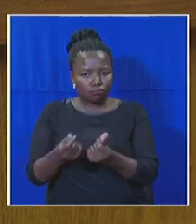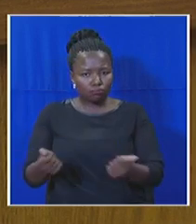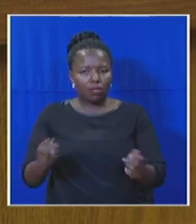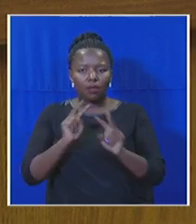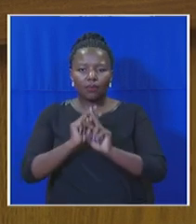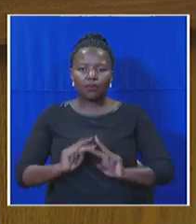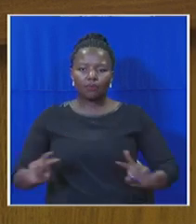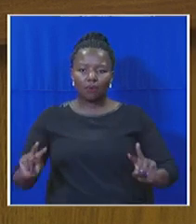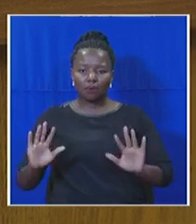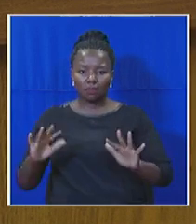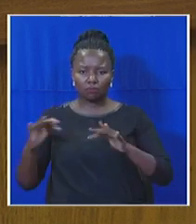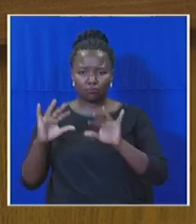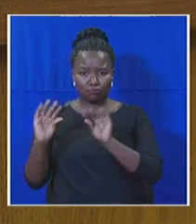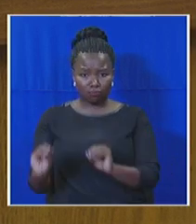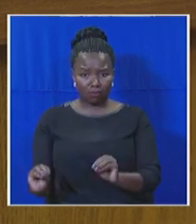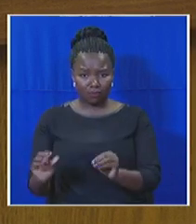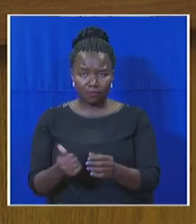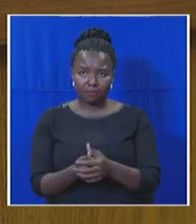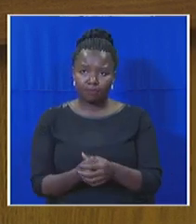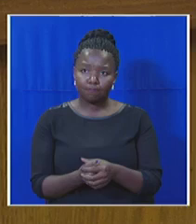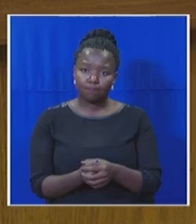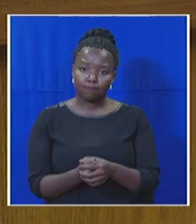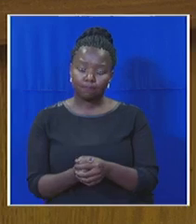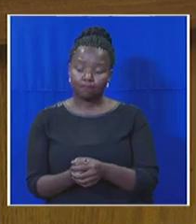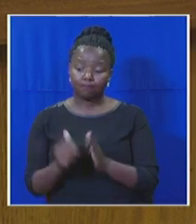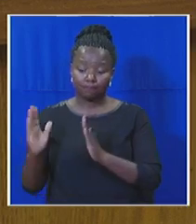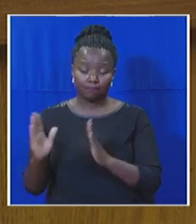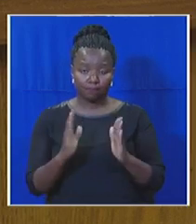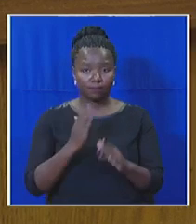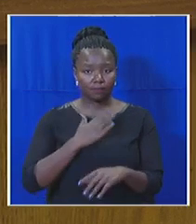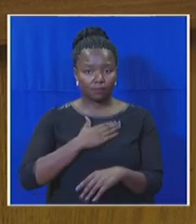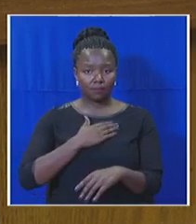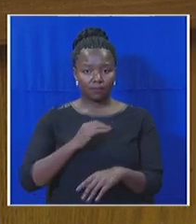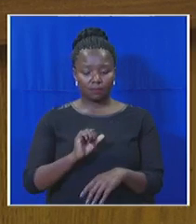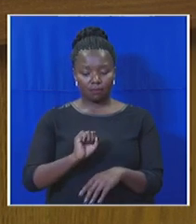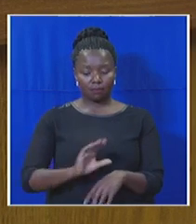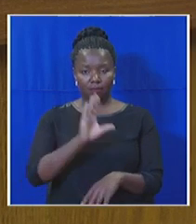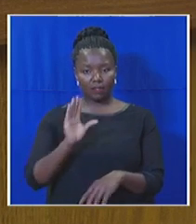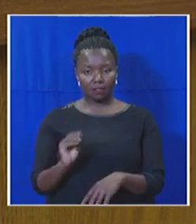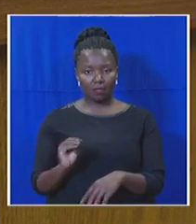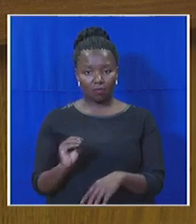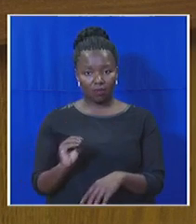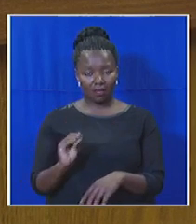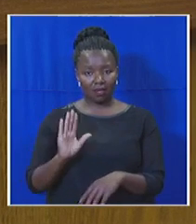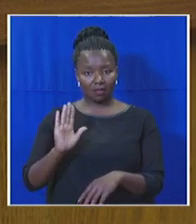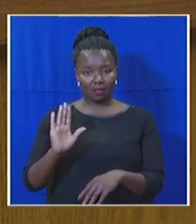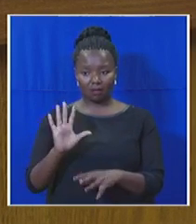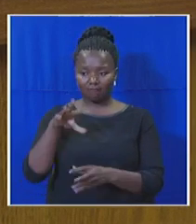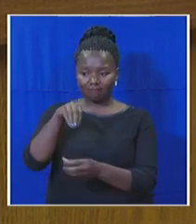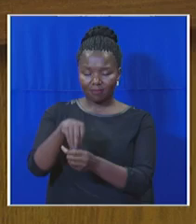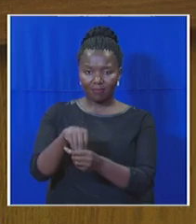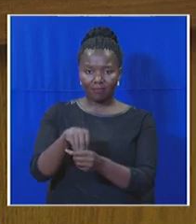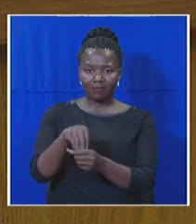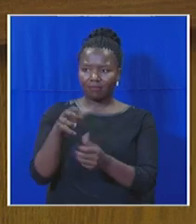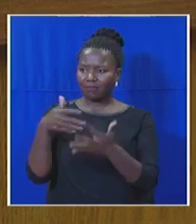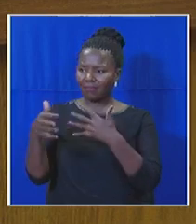of the conflict. As part of South Africa's contribution to the international